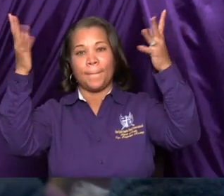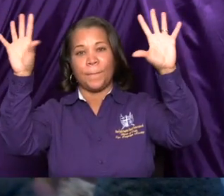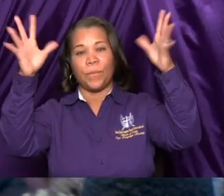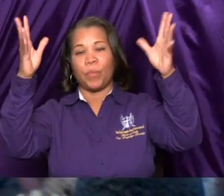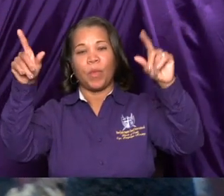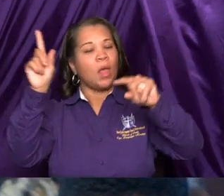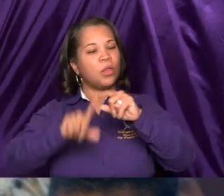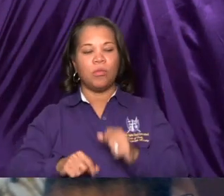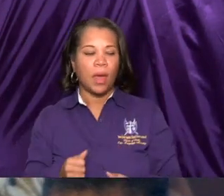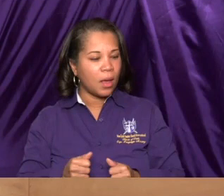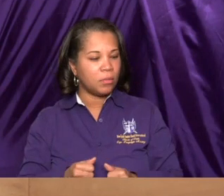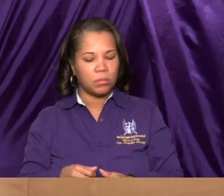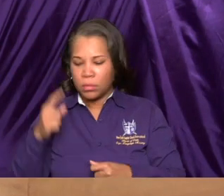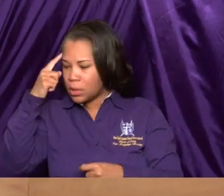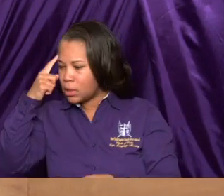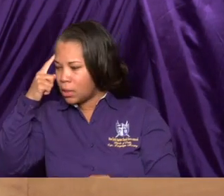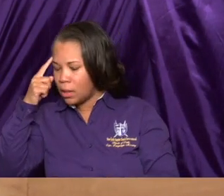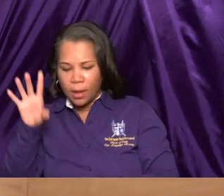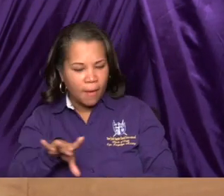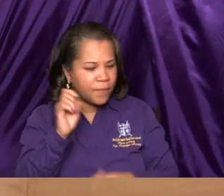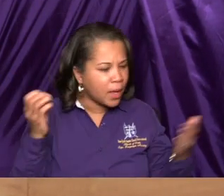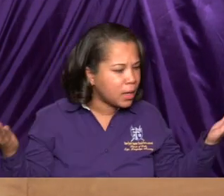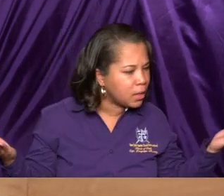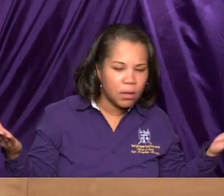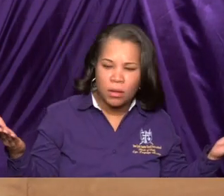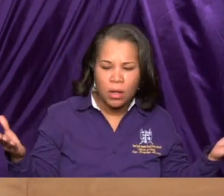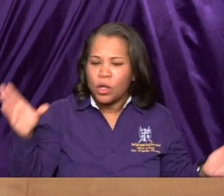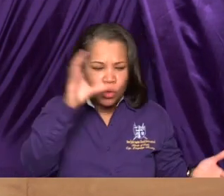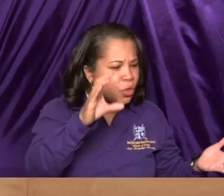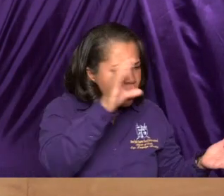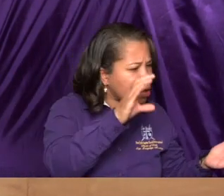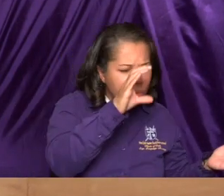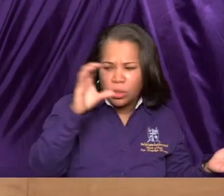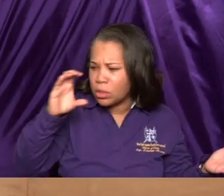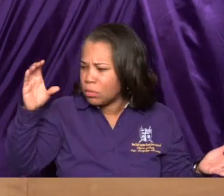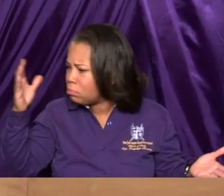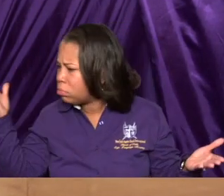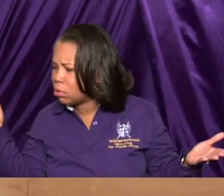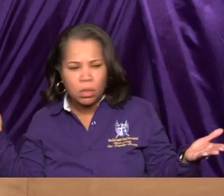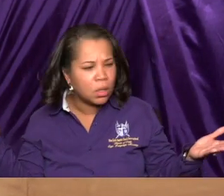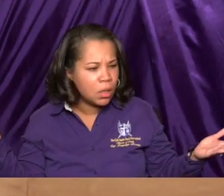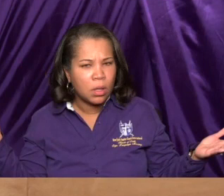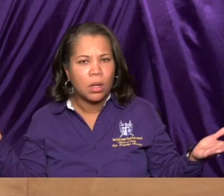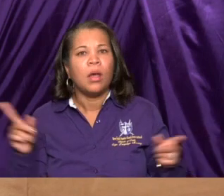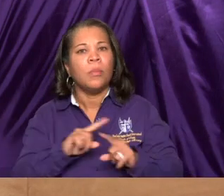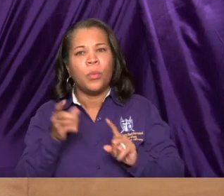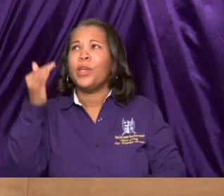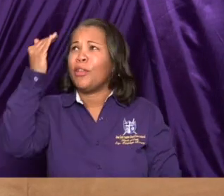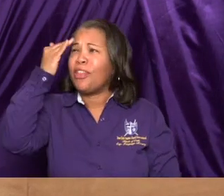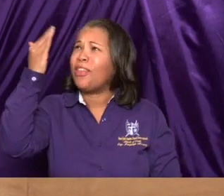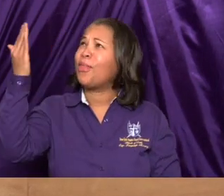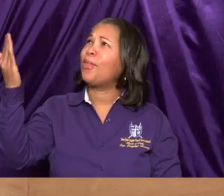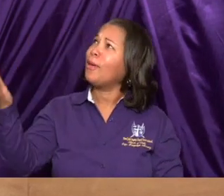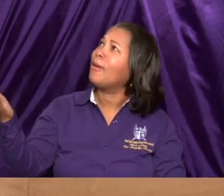You can't track it. You can't find it. You search all over. But when you think about